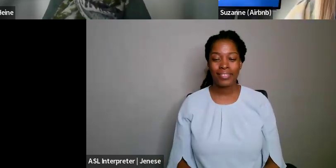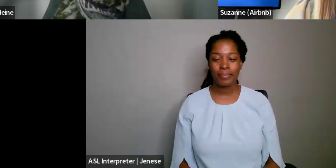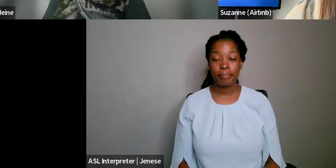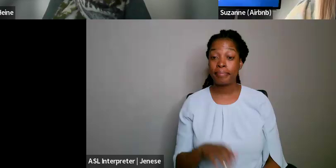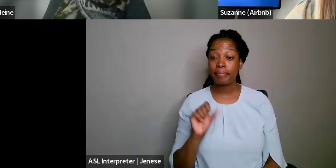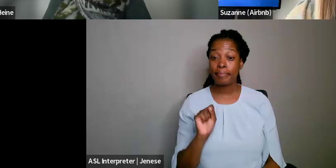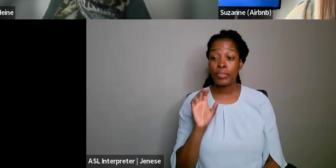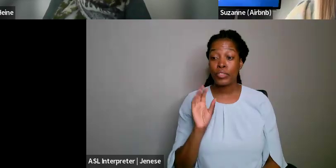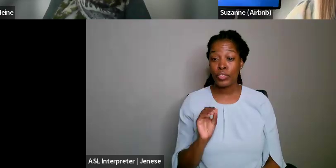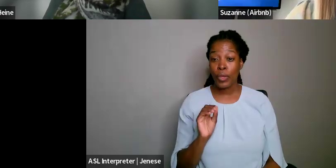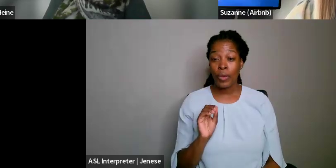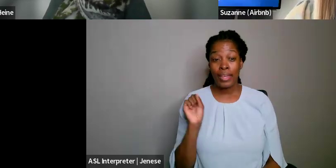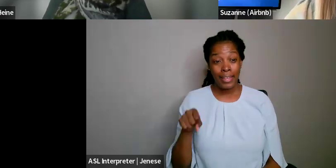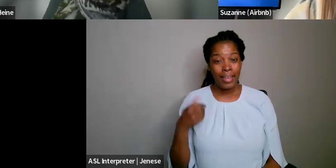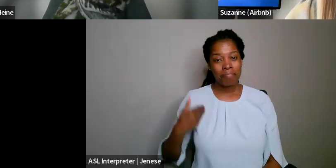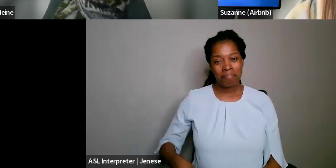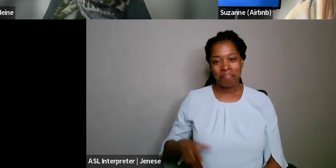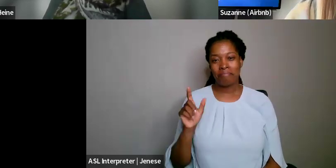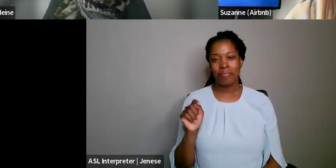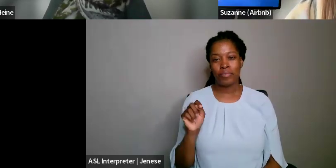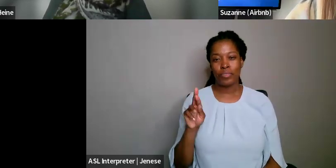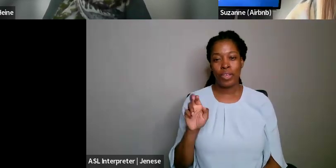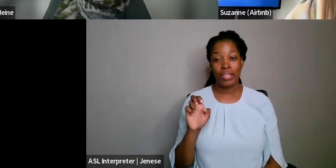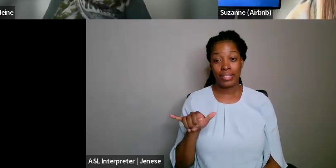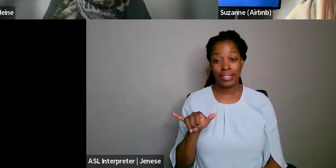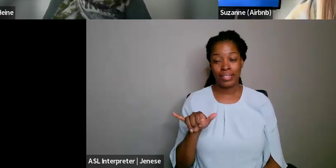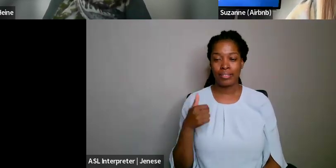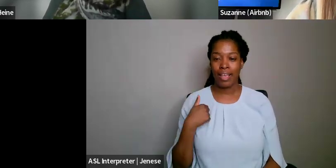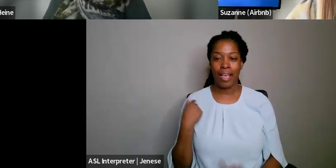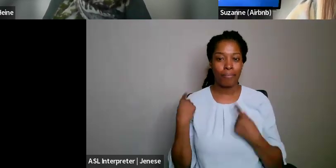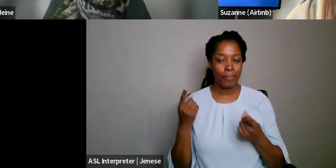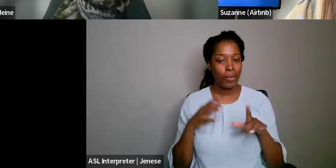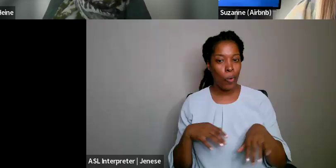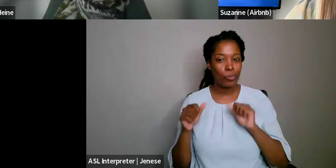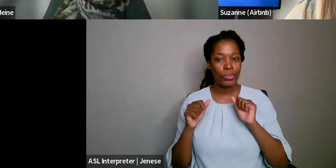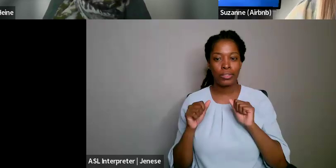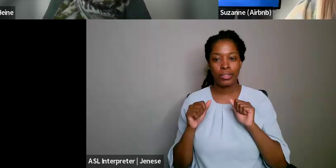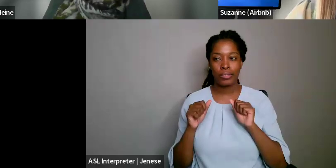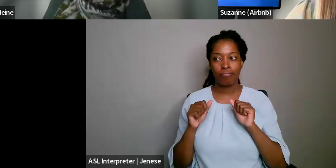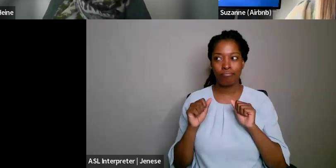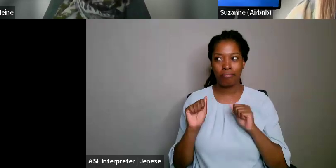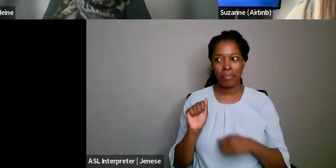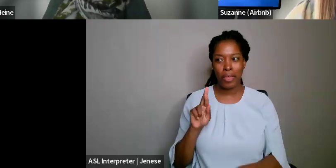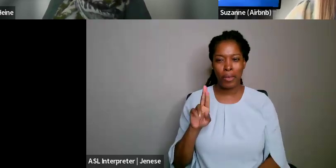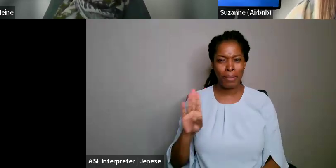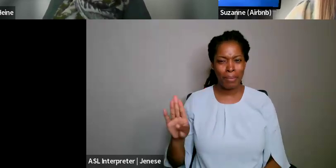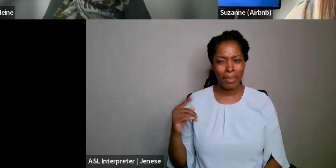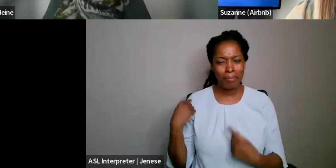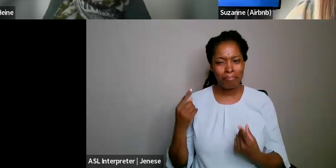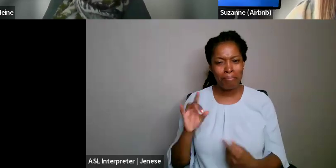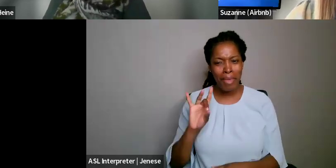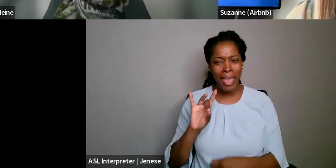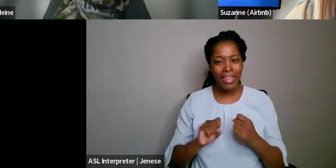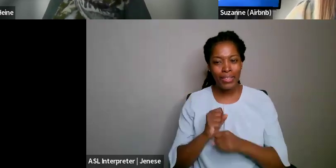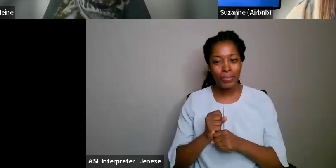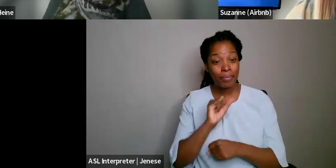so yeah, I'm Tracy, and I've been hosting on Airbnb for the last 8 years. That's a photo of